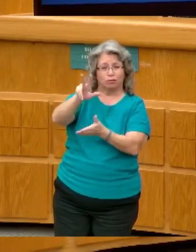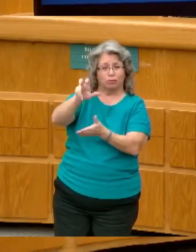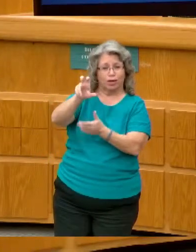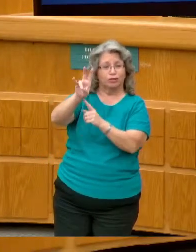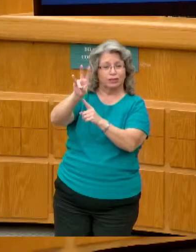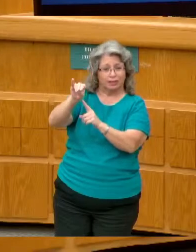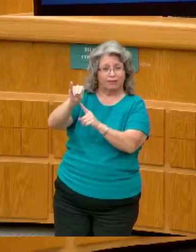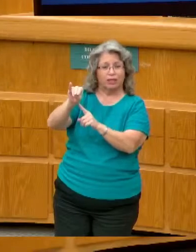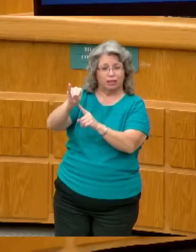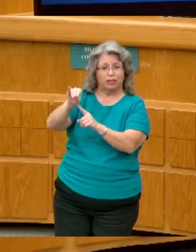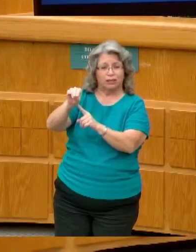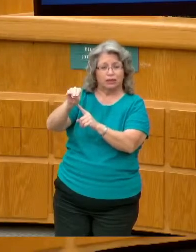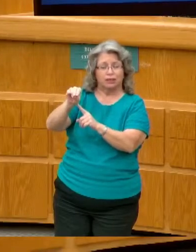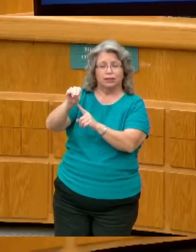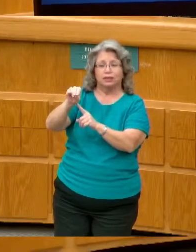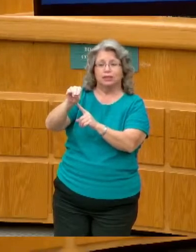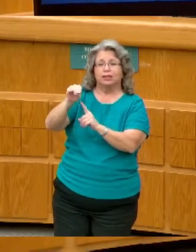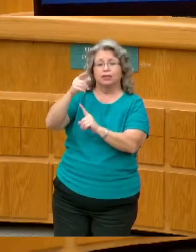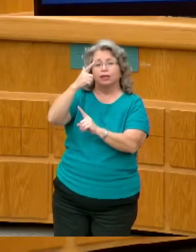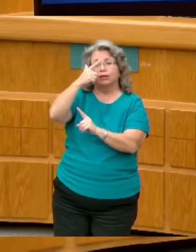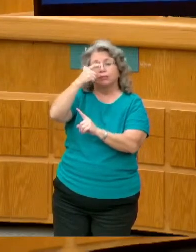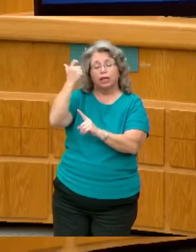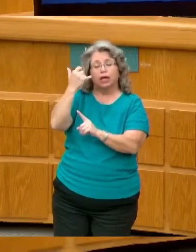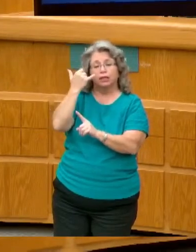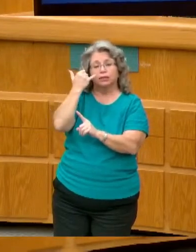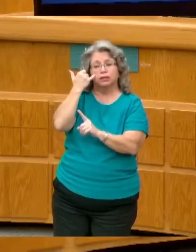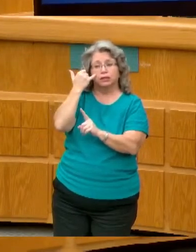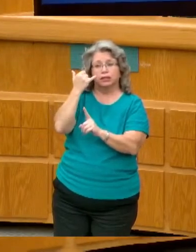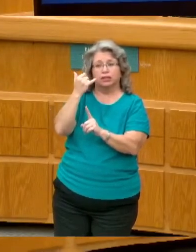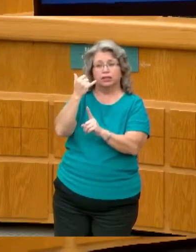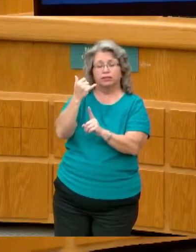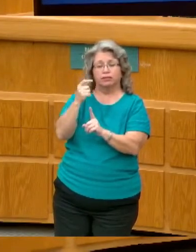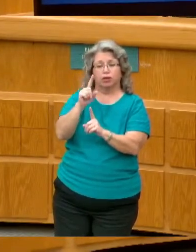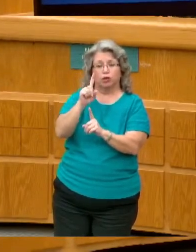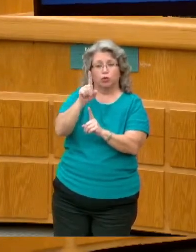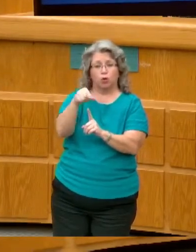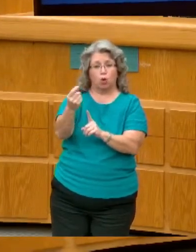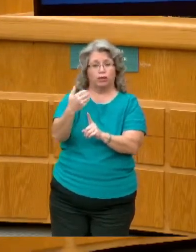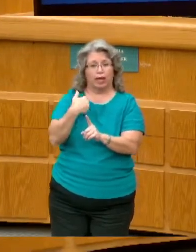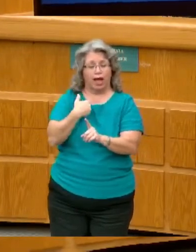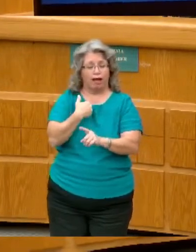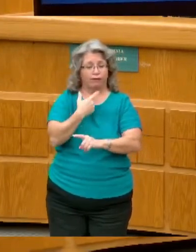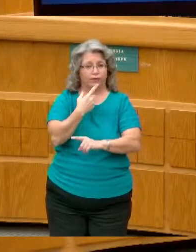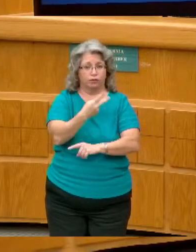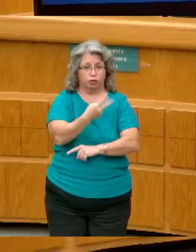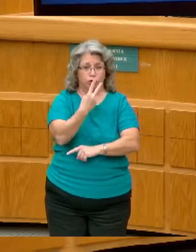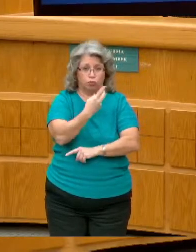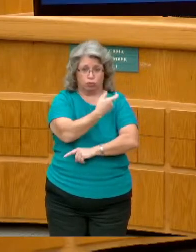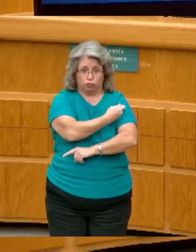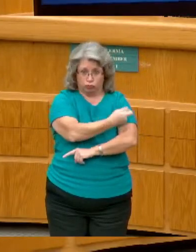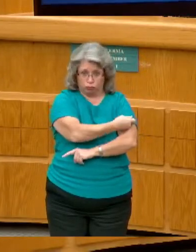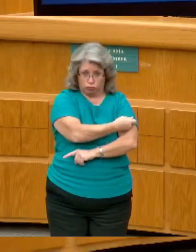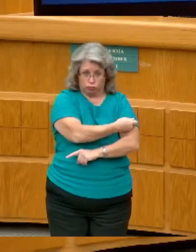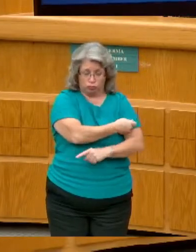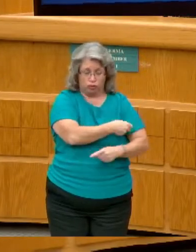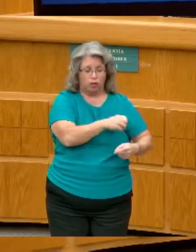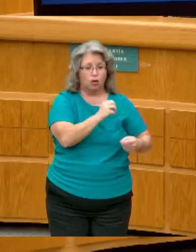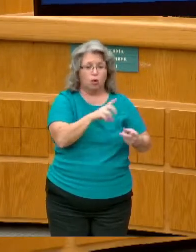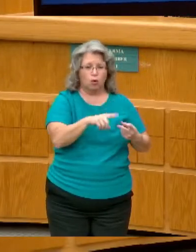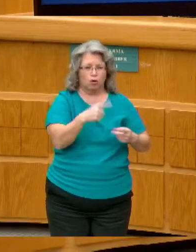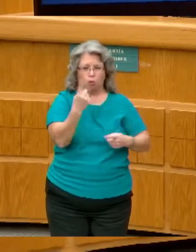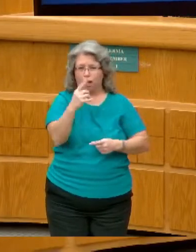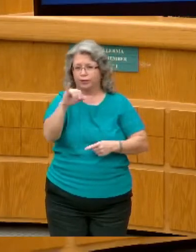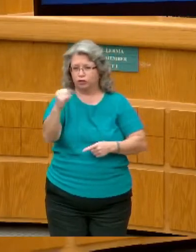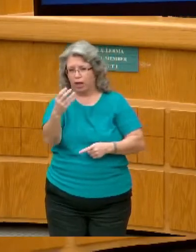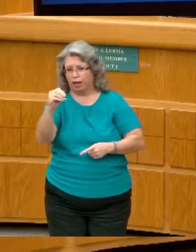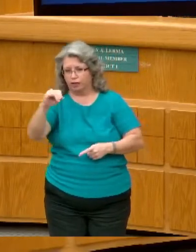80,370, and that's because if you only had their primary series, your 2 mRNAs or your 1 J&J,